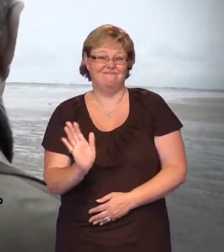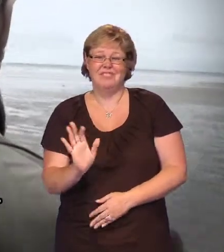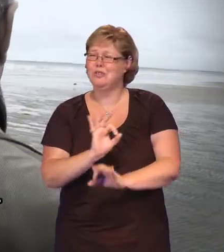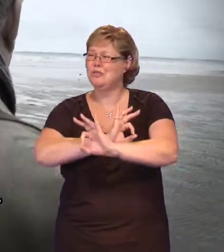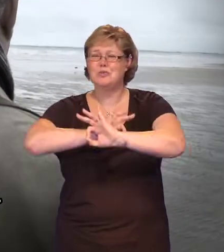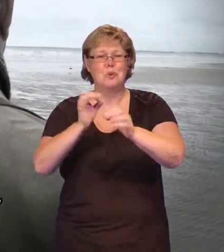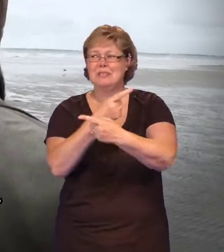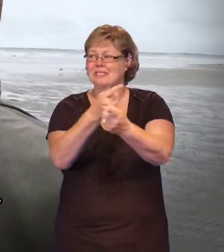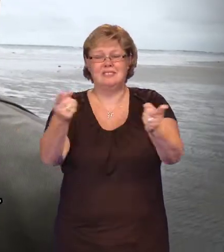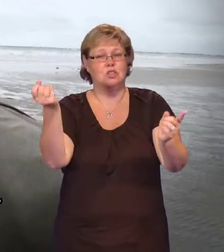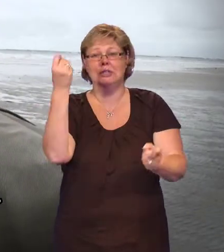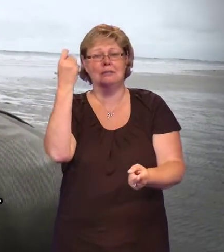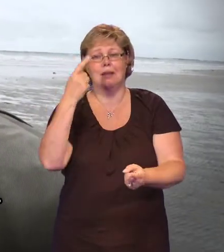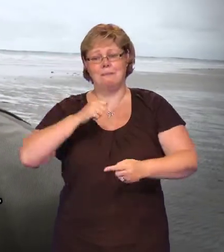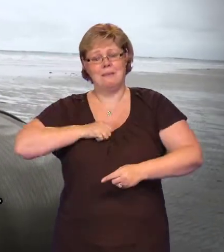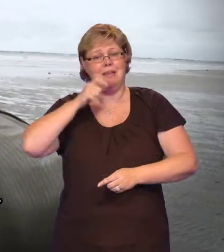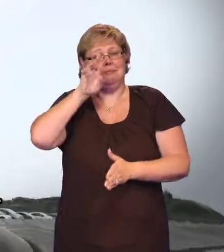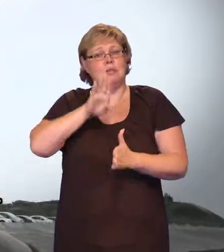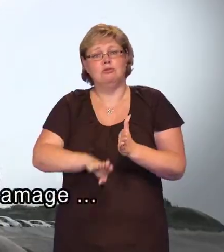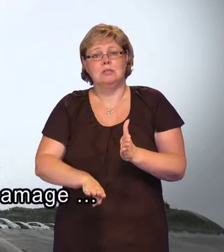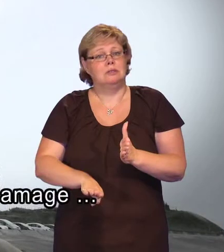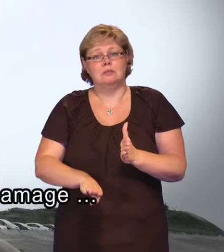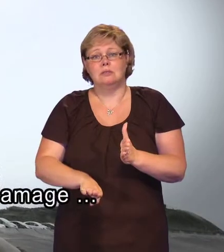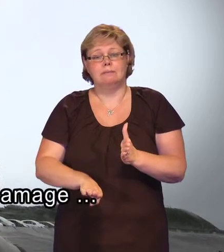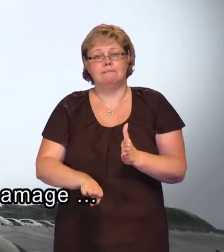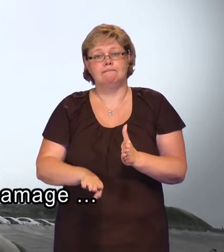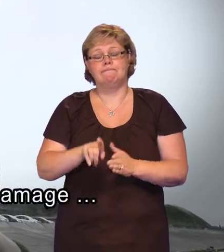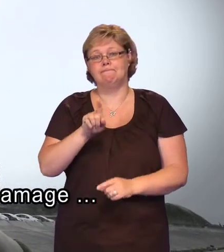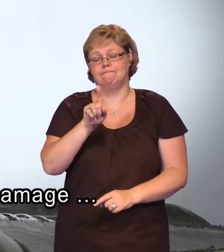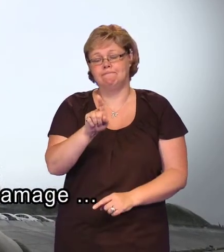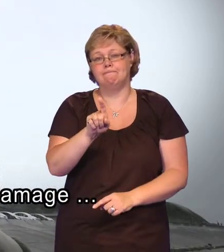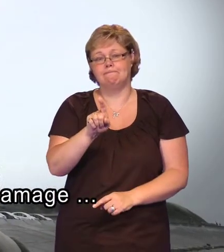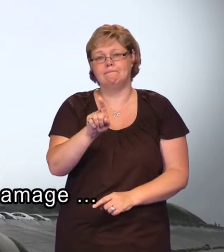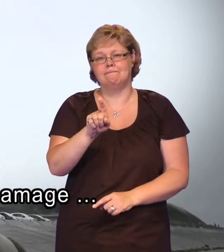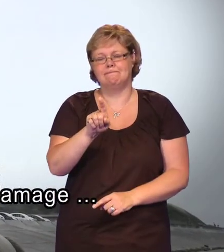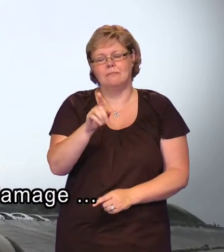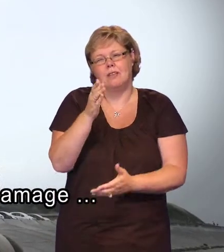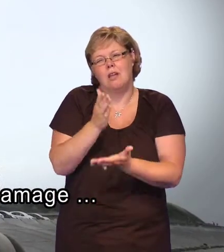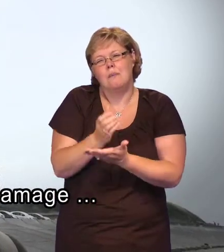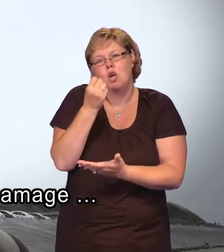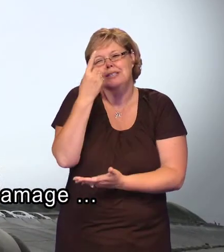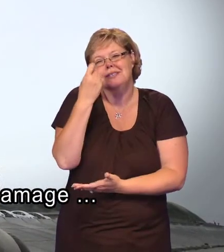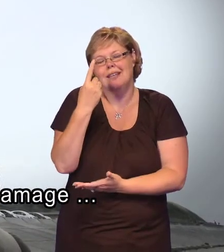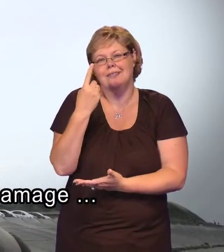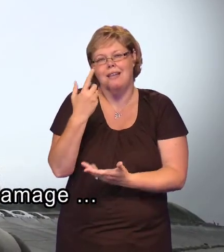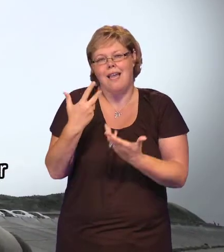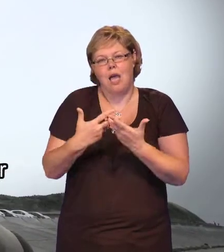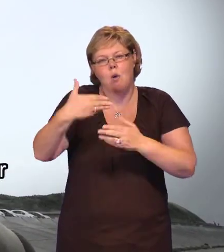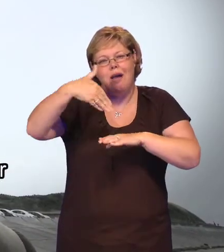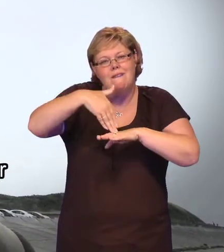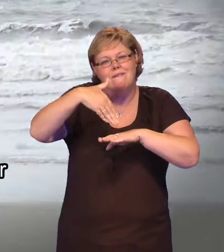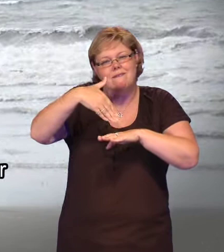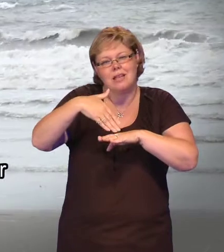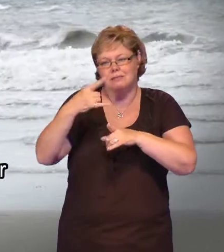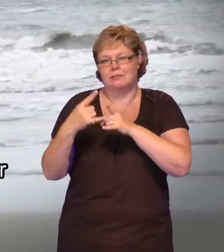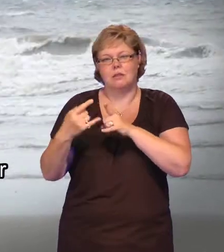seemed to understand what I'd been through, and more particularly, they didn't understand the full extent of the damage sexual